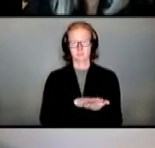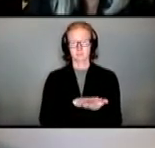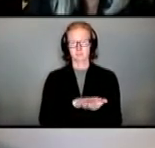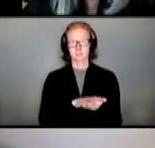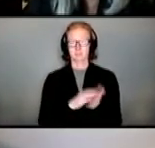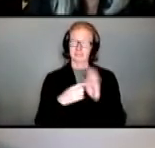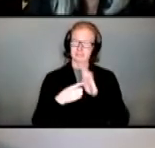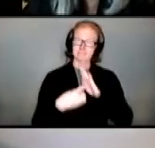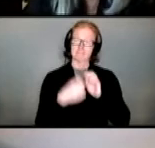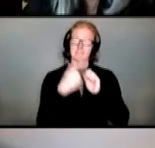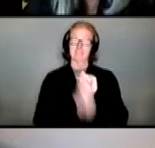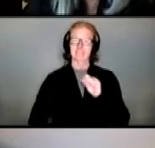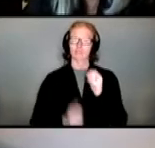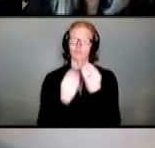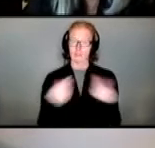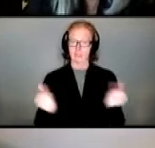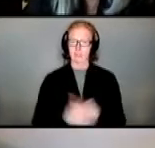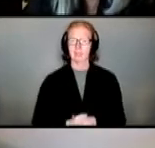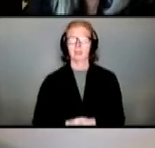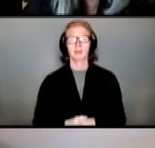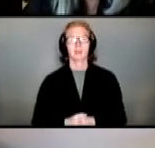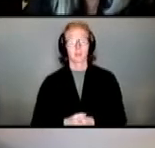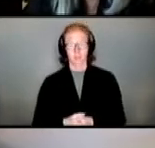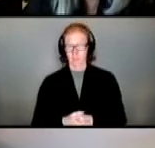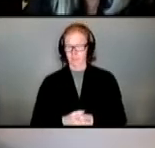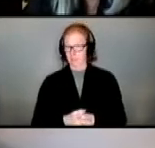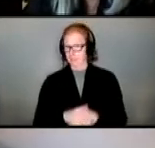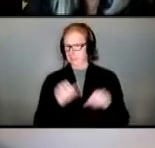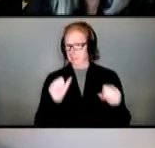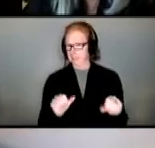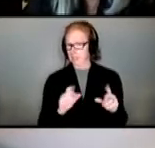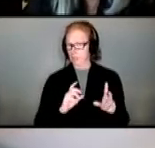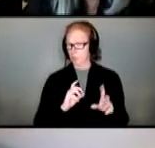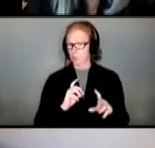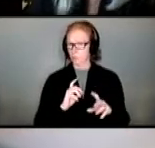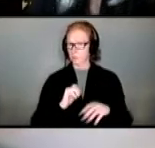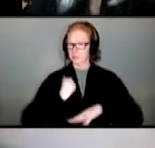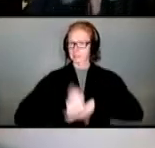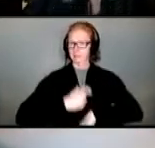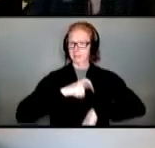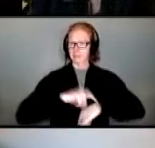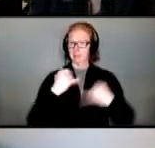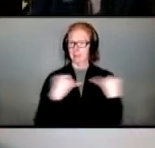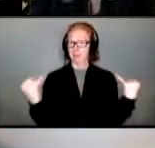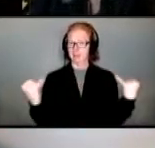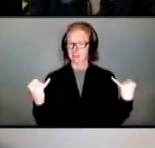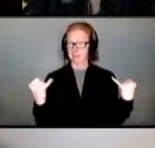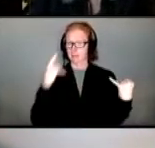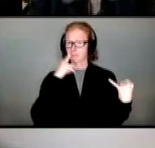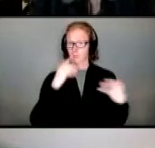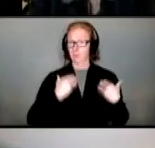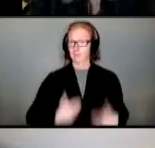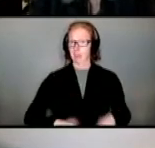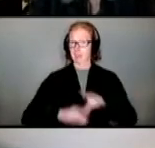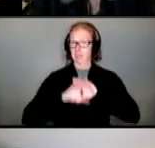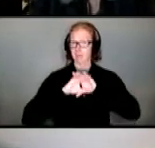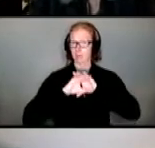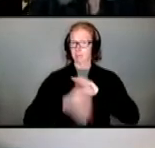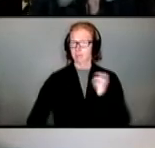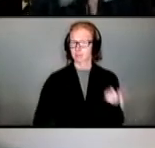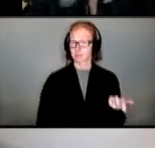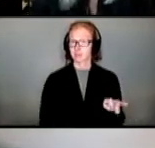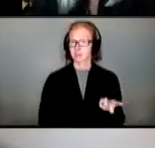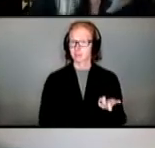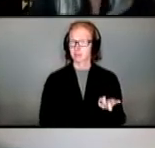But I'm wondering if there can be a timeline sort of given to the group to understand for the body worn cameras,